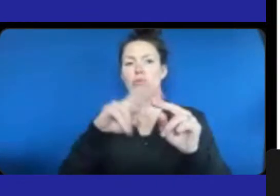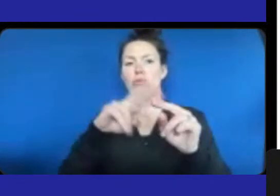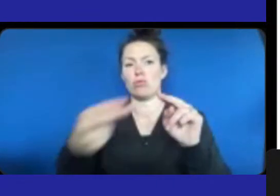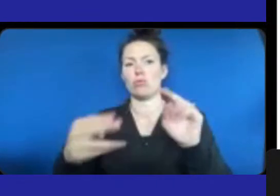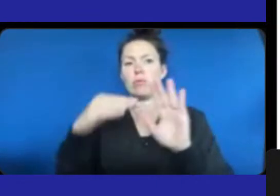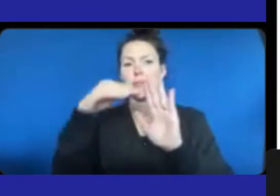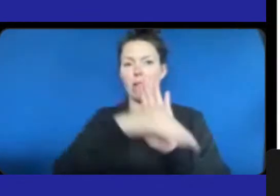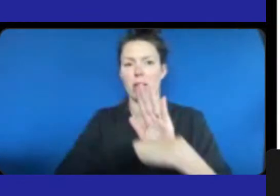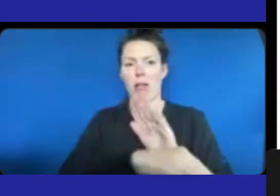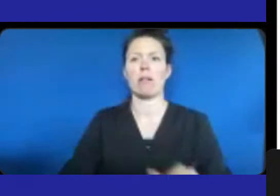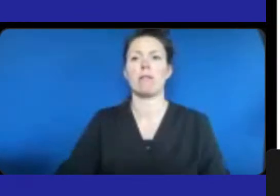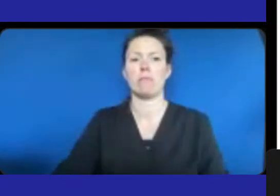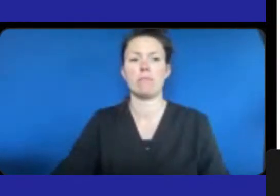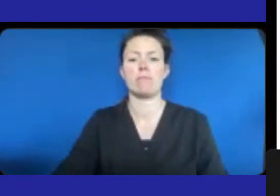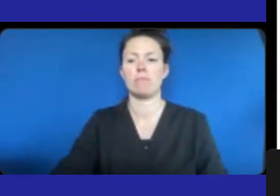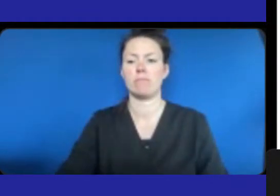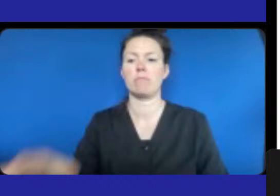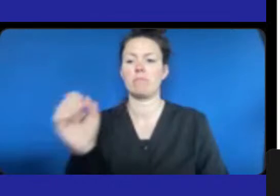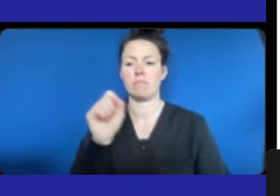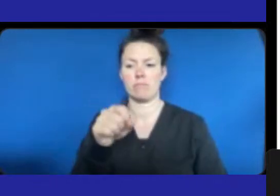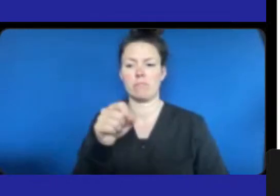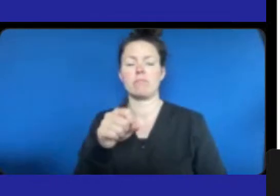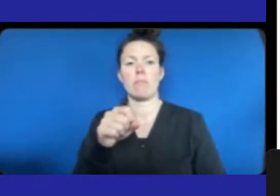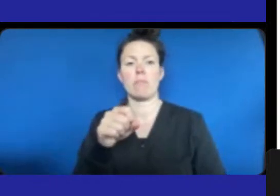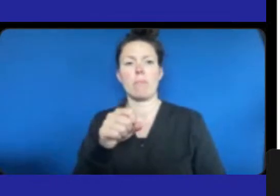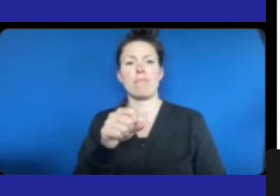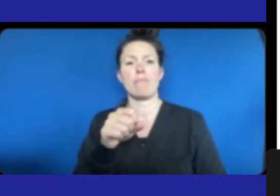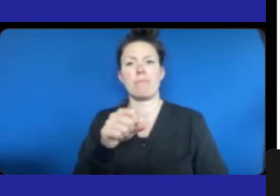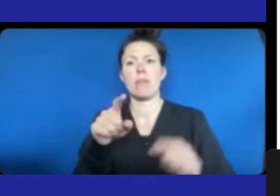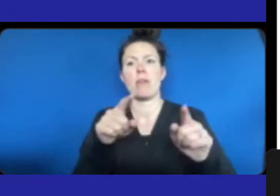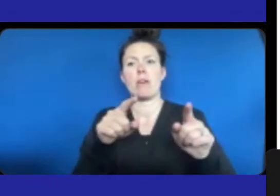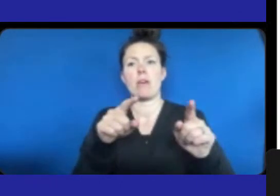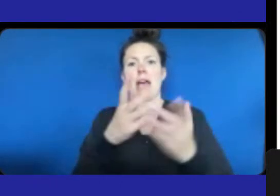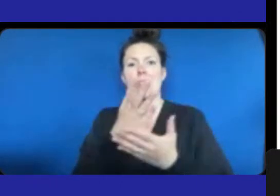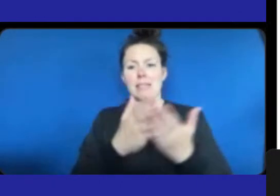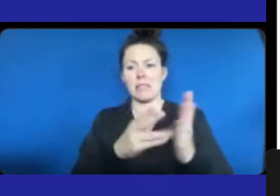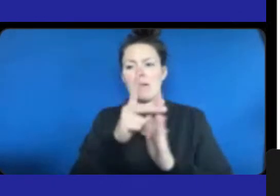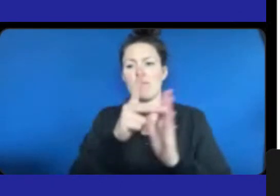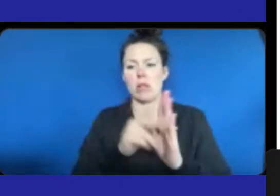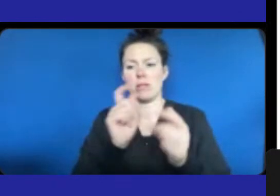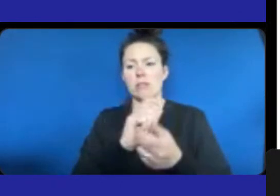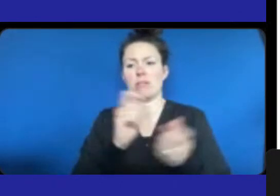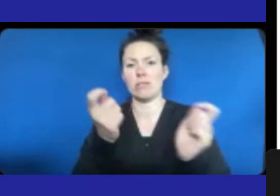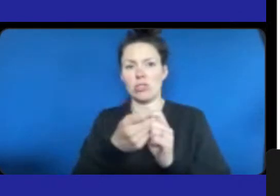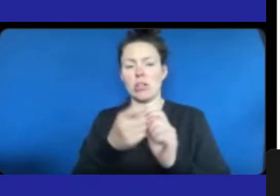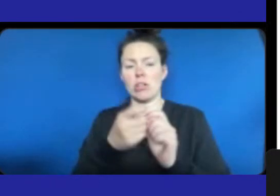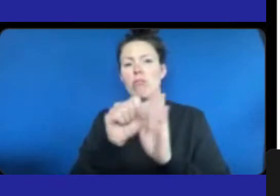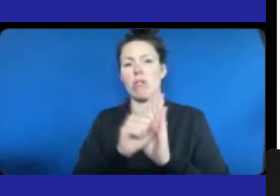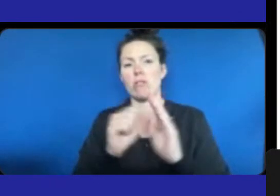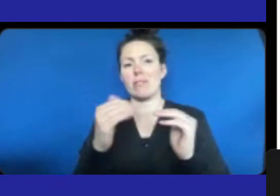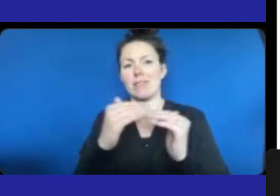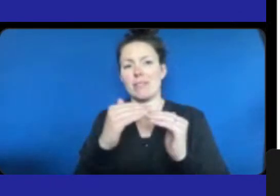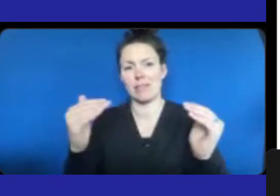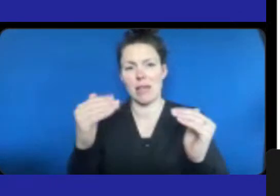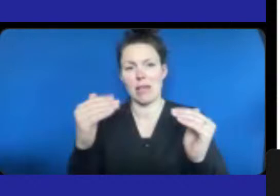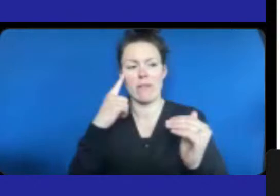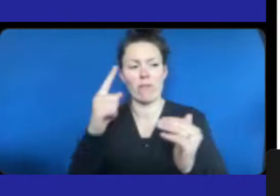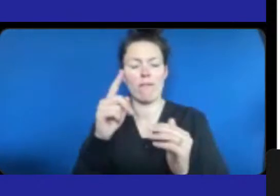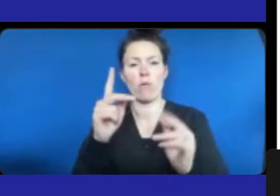Yep, we'll look into it. And I think as certain policy changes at the state level around people's eligibility for